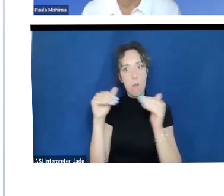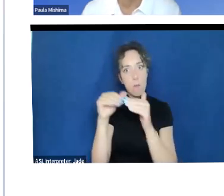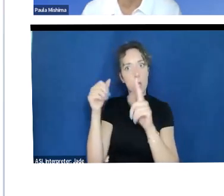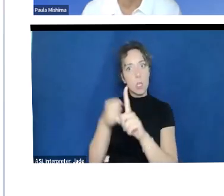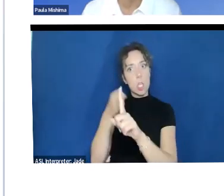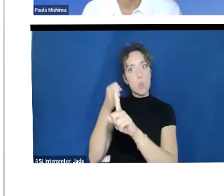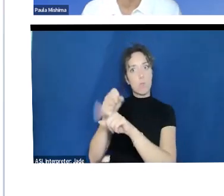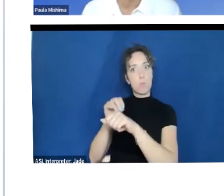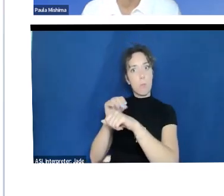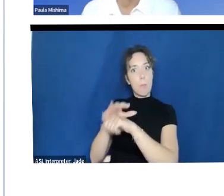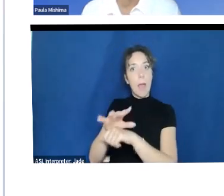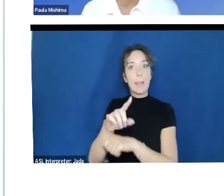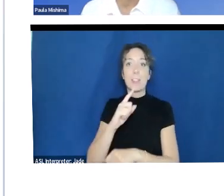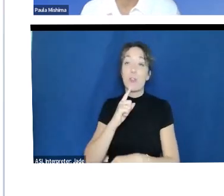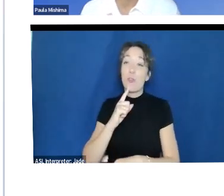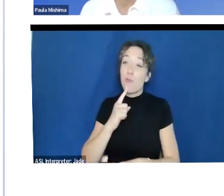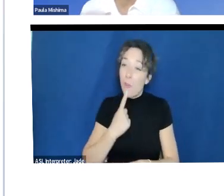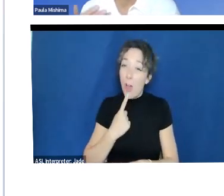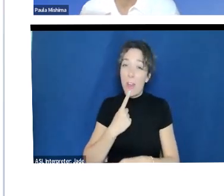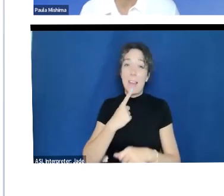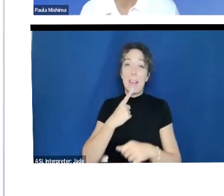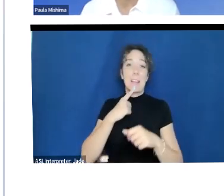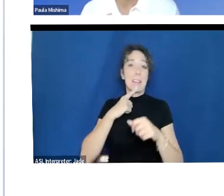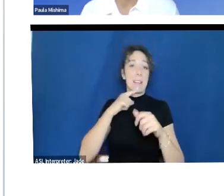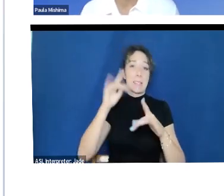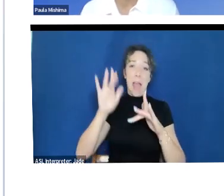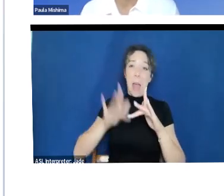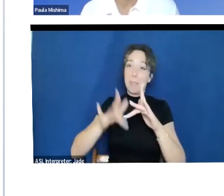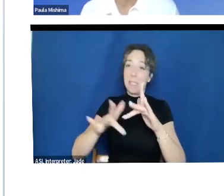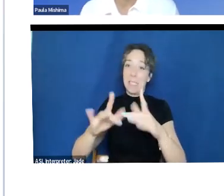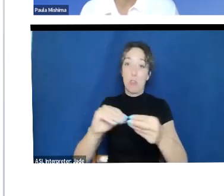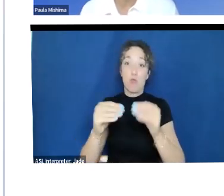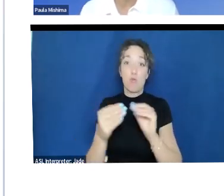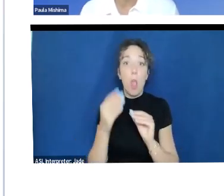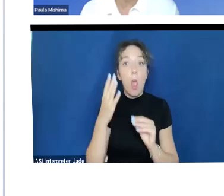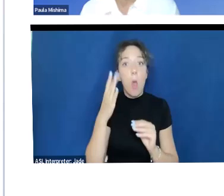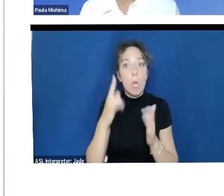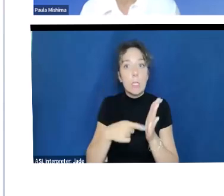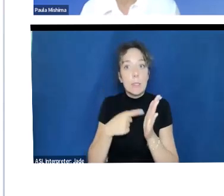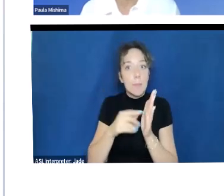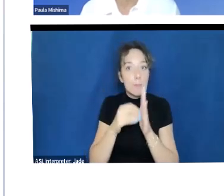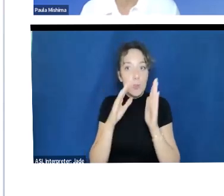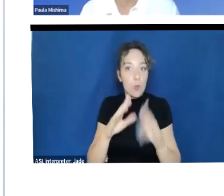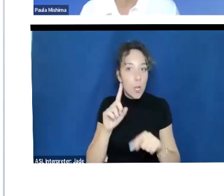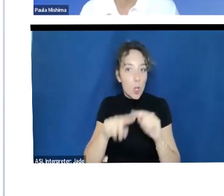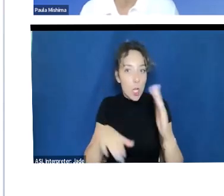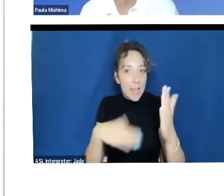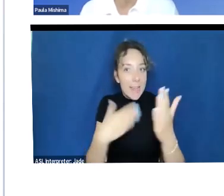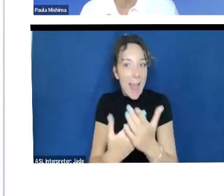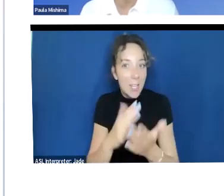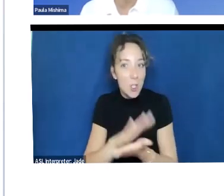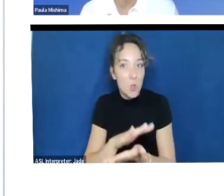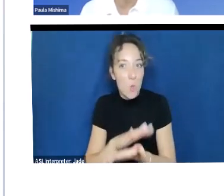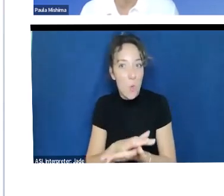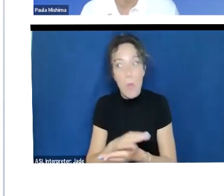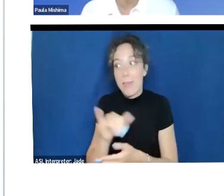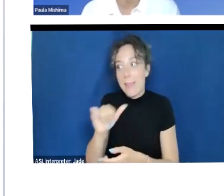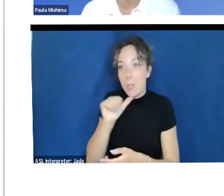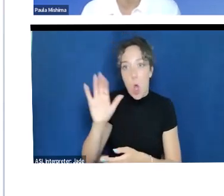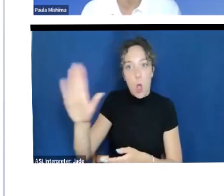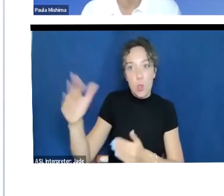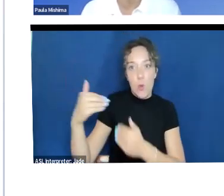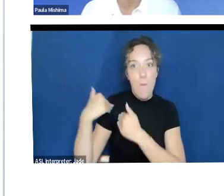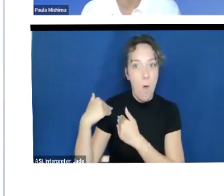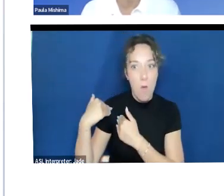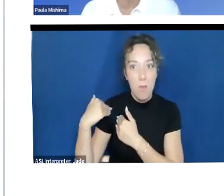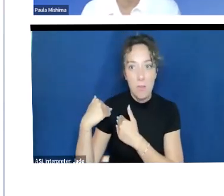chronic absenteeism rate since students, sometimes couldn't get to school no fault of their own or no